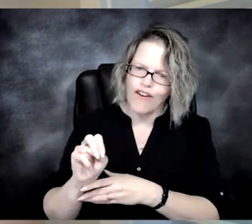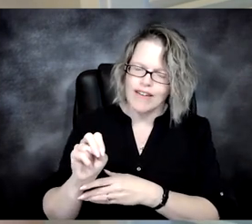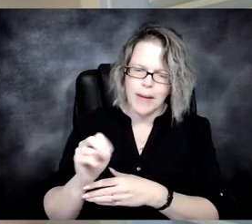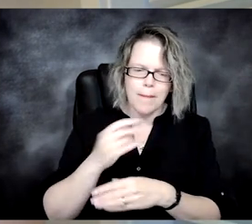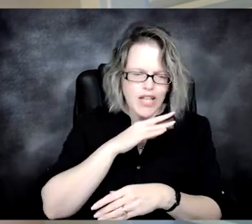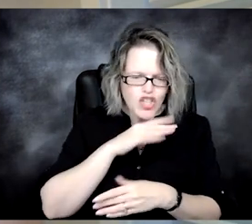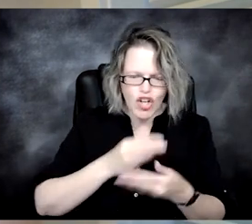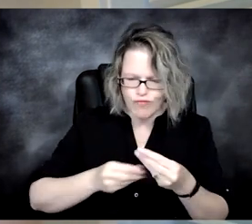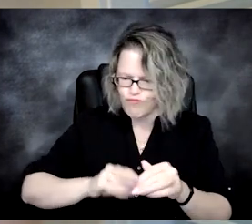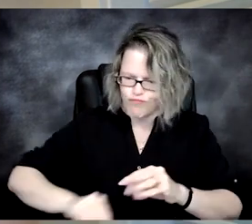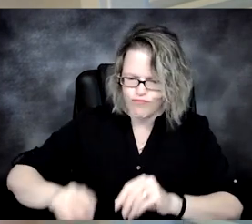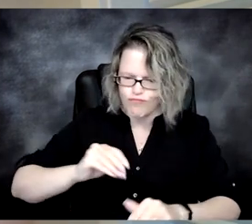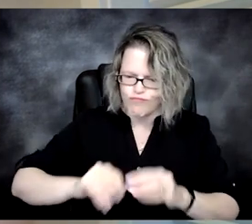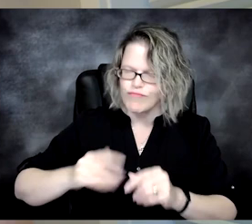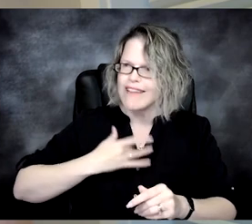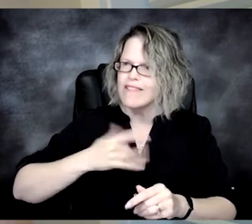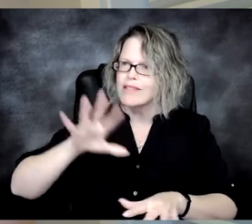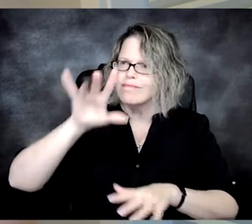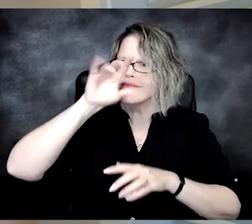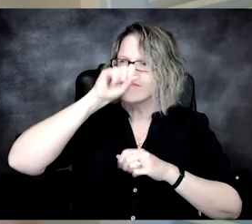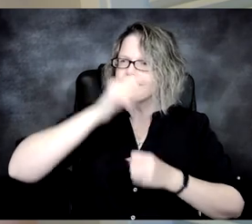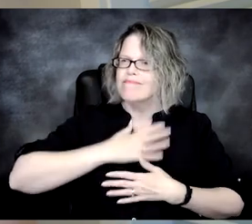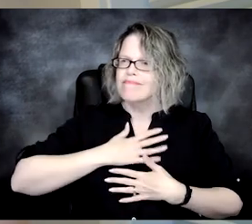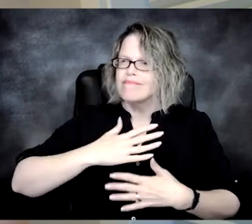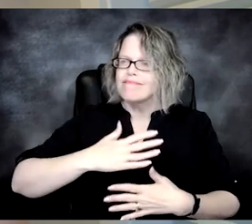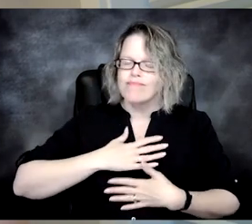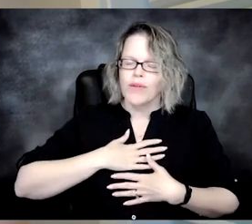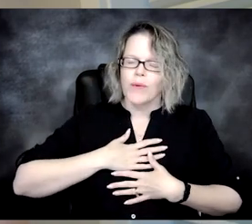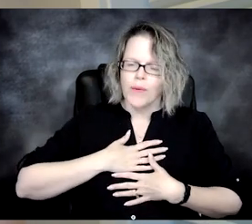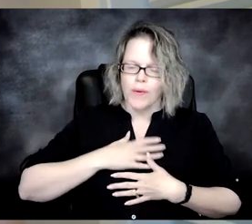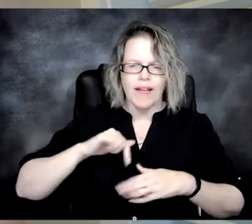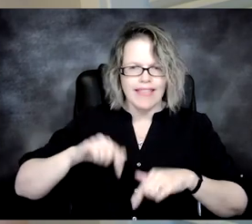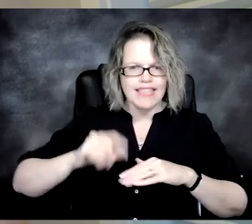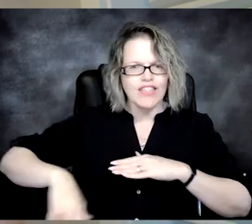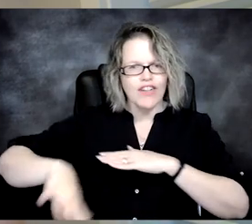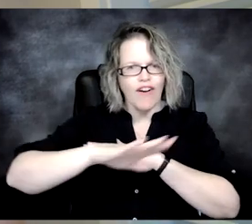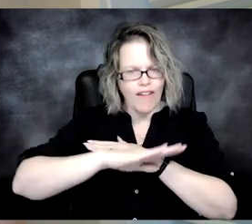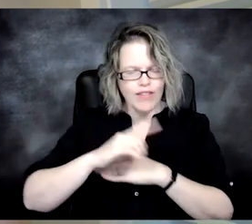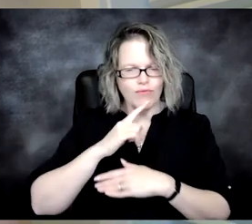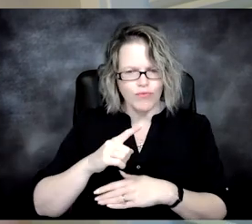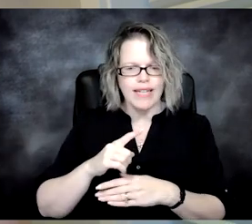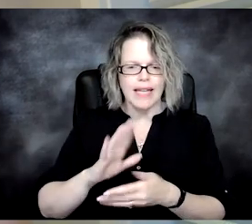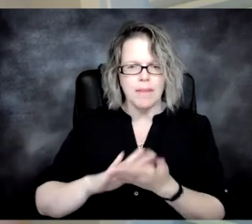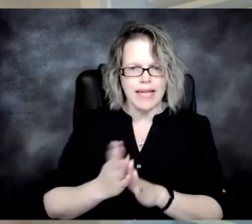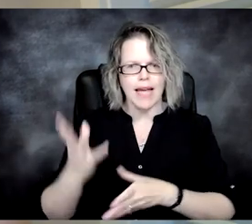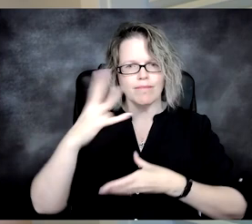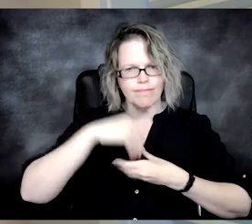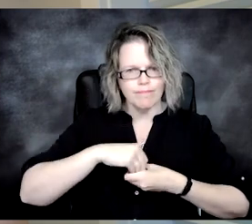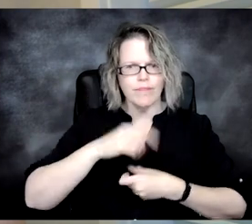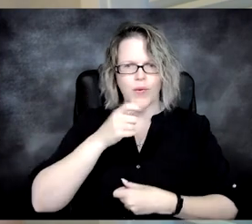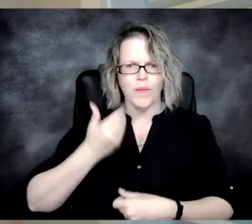and my lungs breathing in the clean, fresh air, my garden and what it taught me eventually became a distinct part of who I